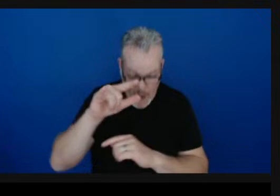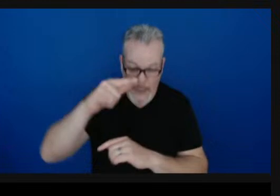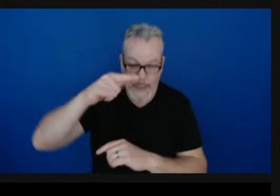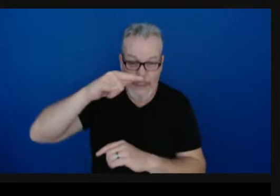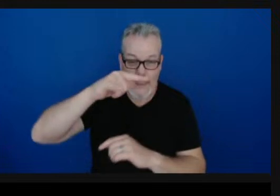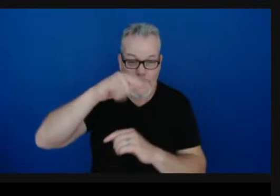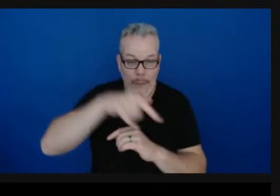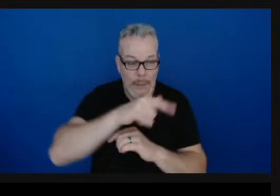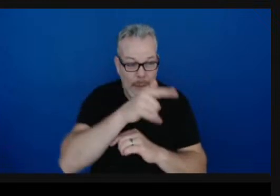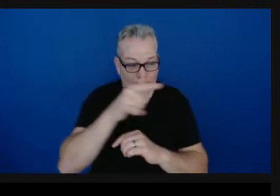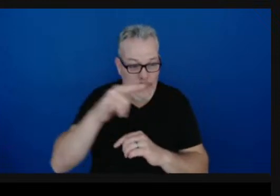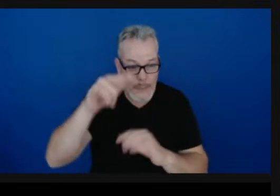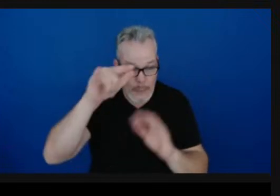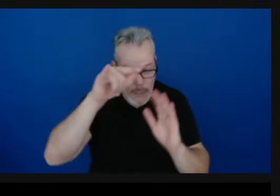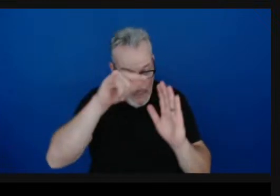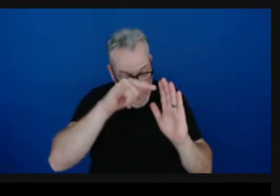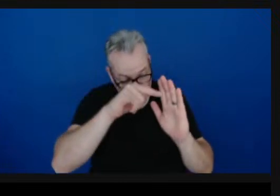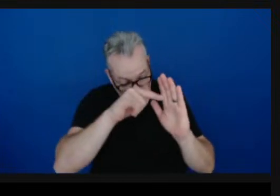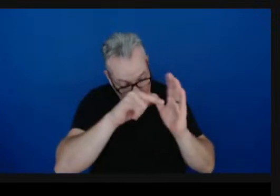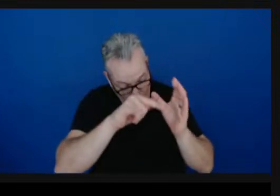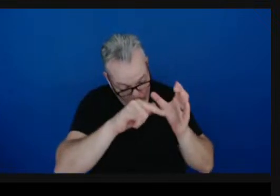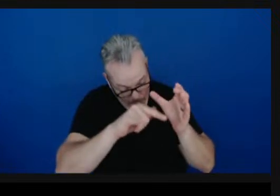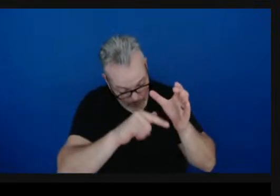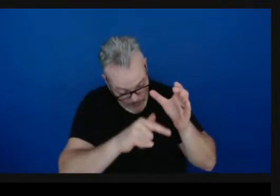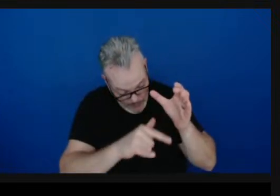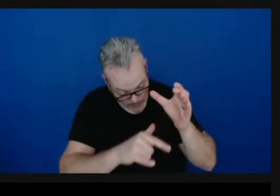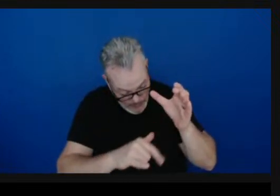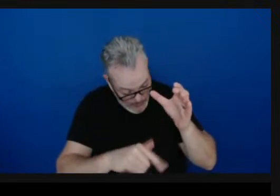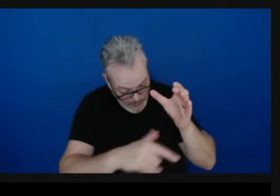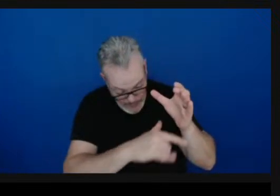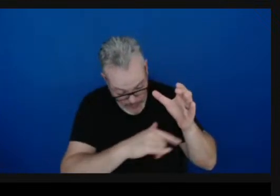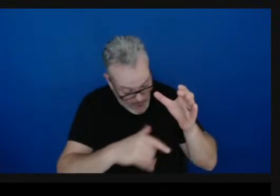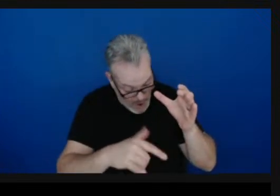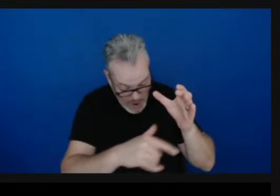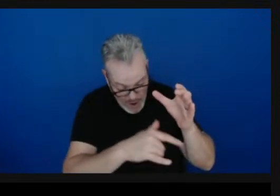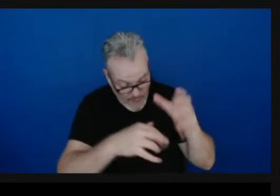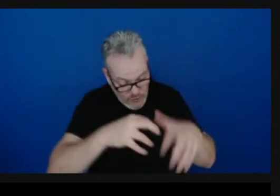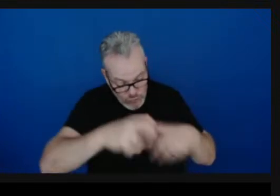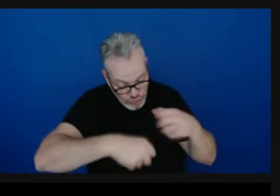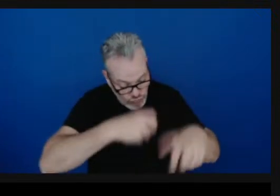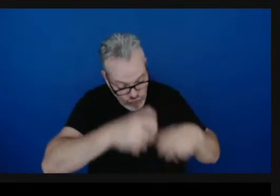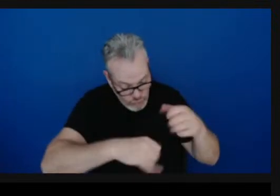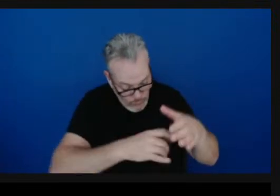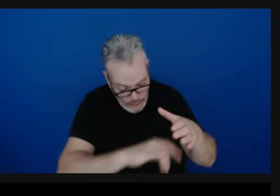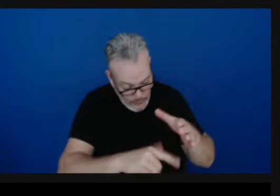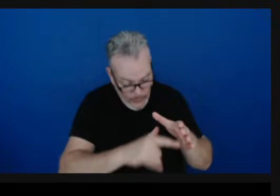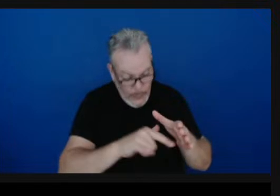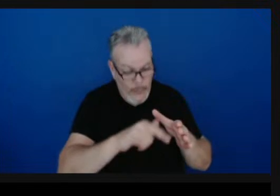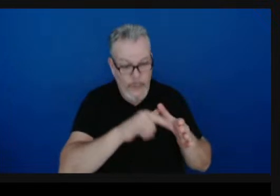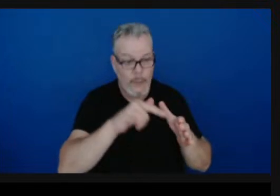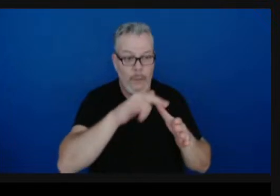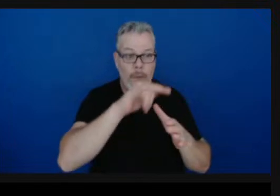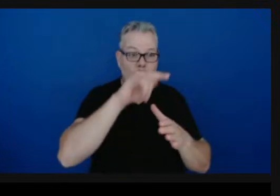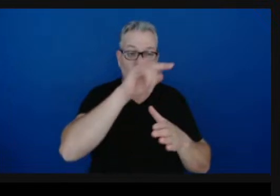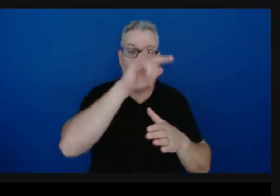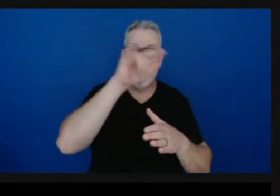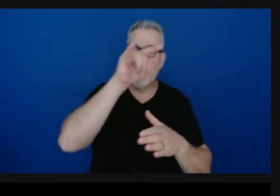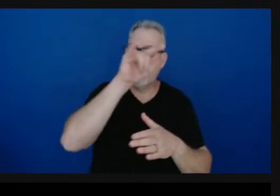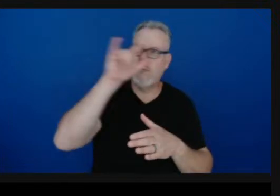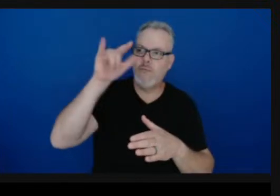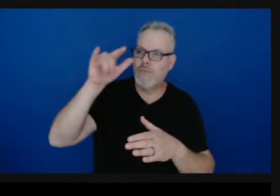water through all that steam and fume and fly it all the way out of the hole as well. So that was pretty